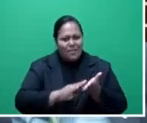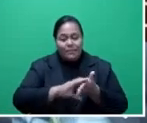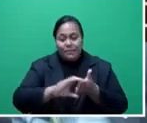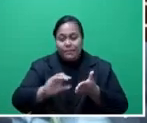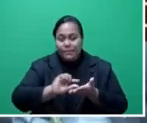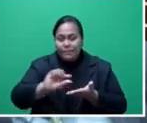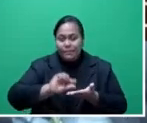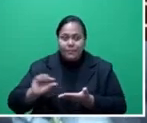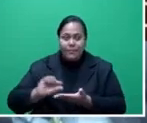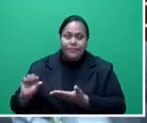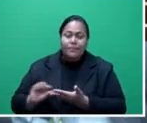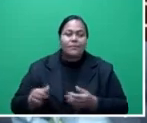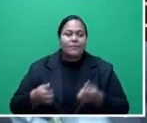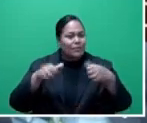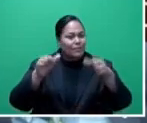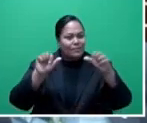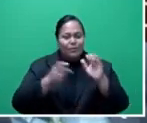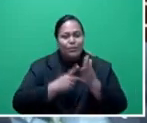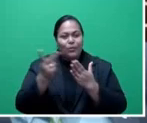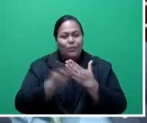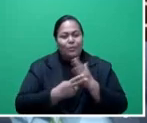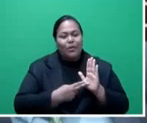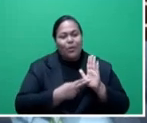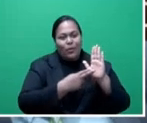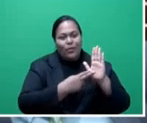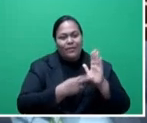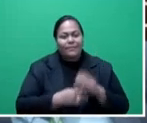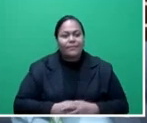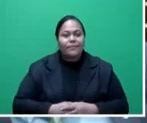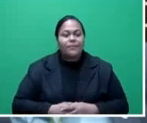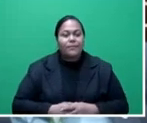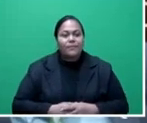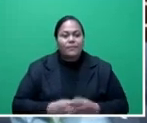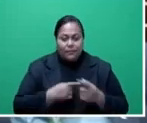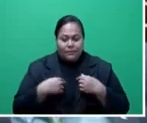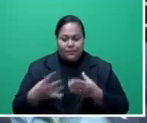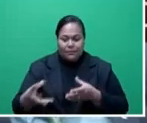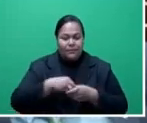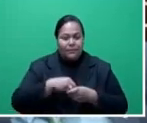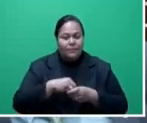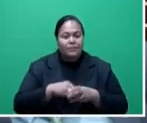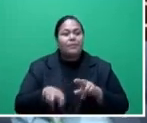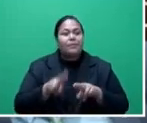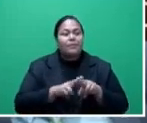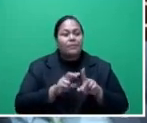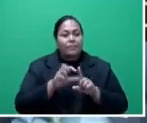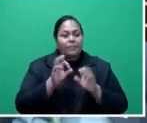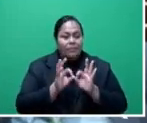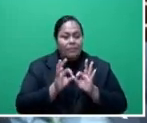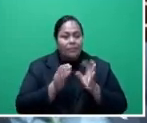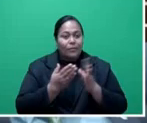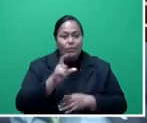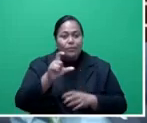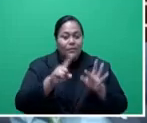successful program for MSMEs in the North. We have included FDB through the CEO in all our activities,